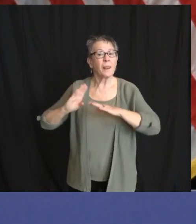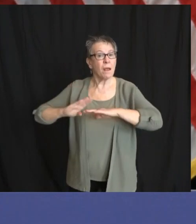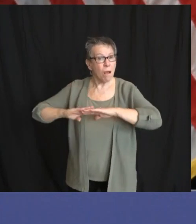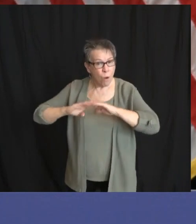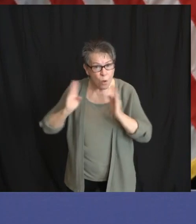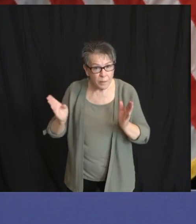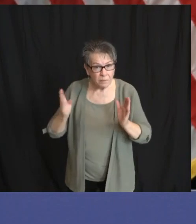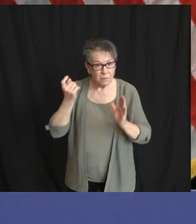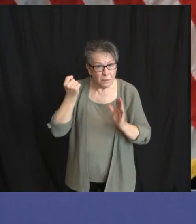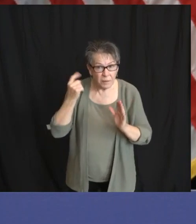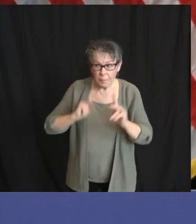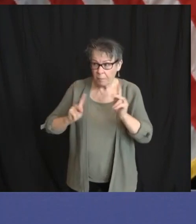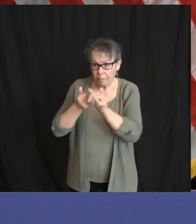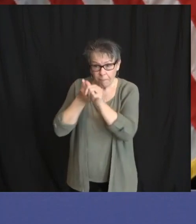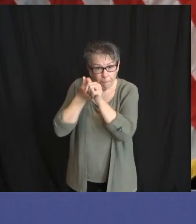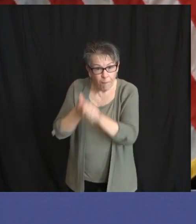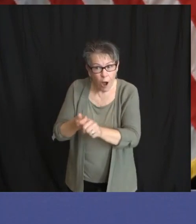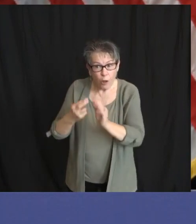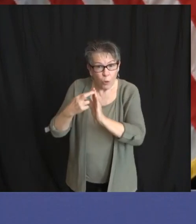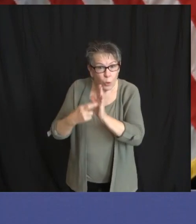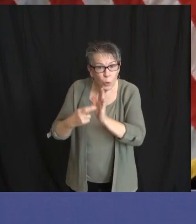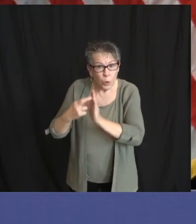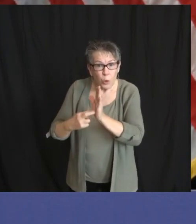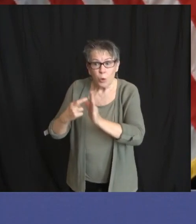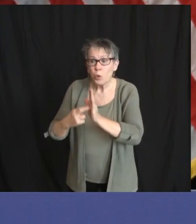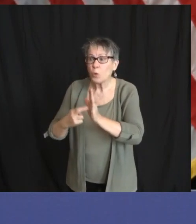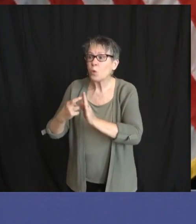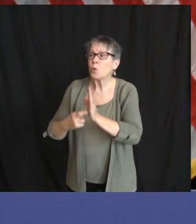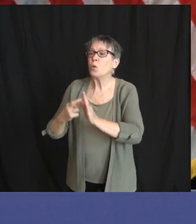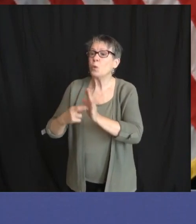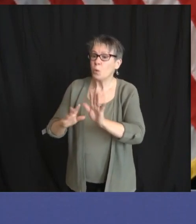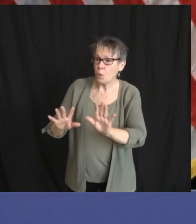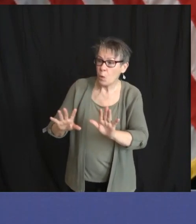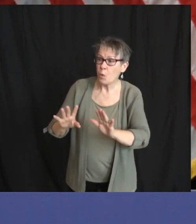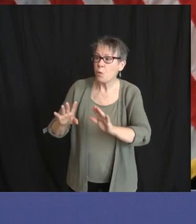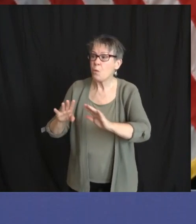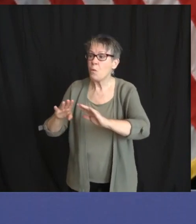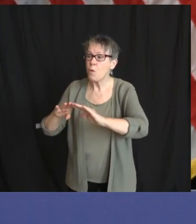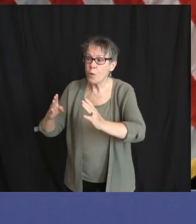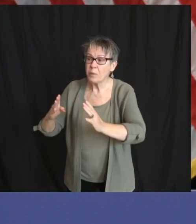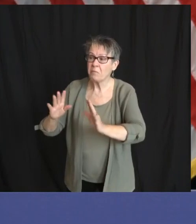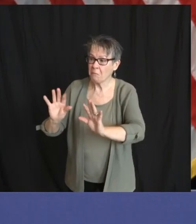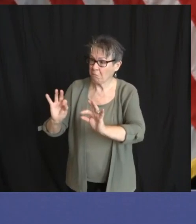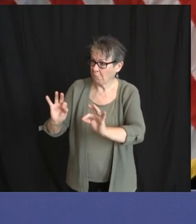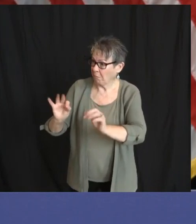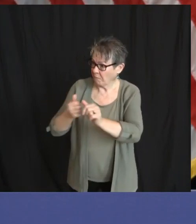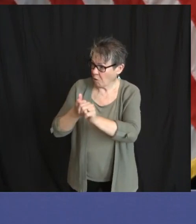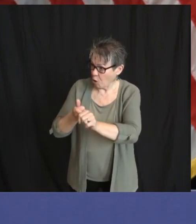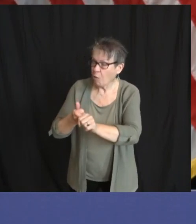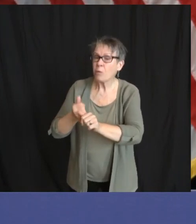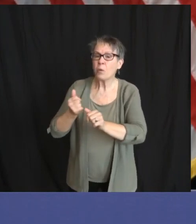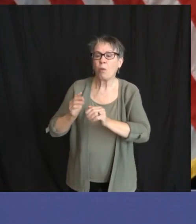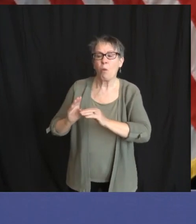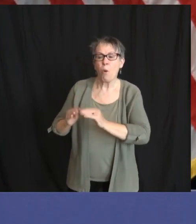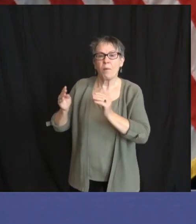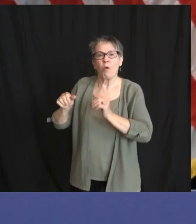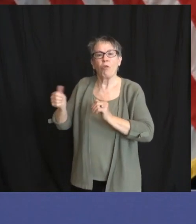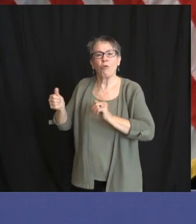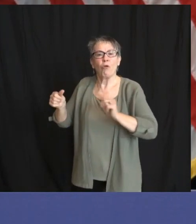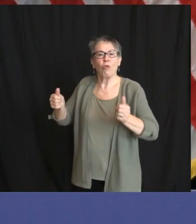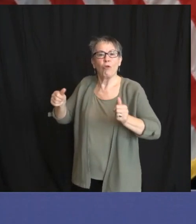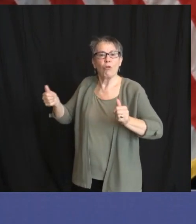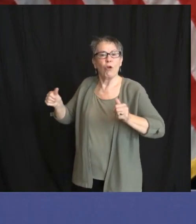to take other, what I call baby steps. And I'm not implying opening parks as a baby step, but it will.